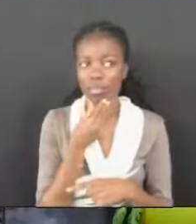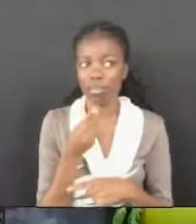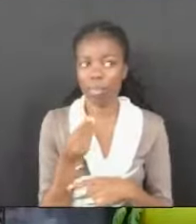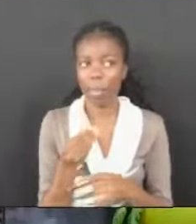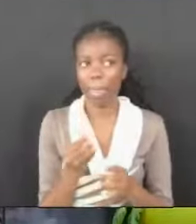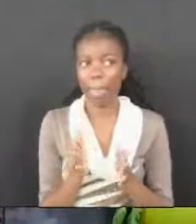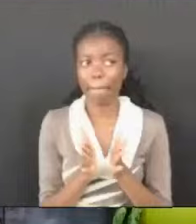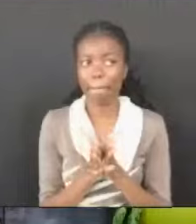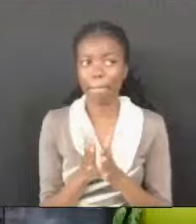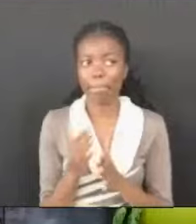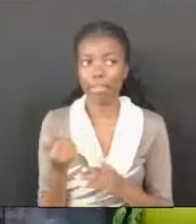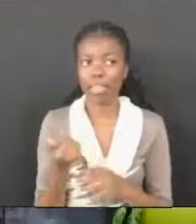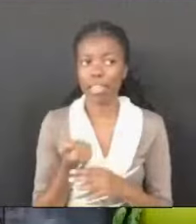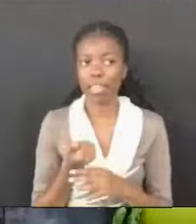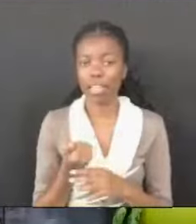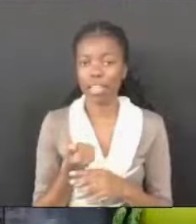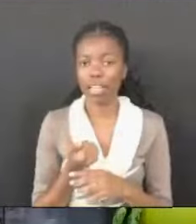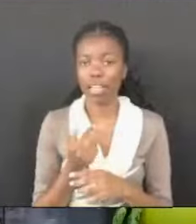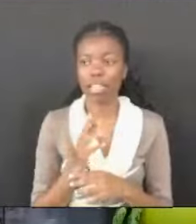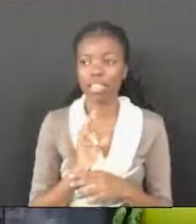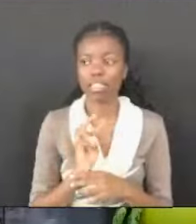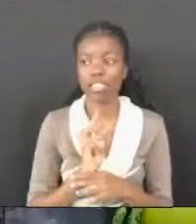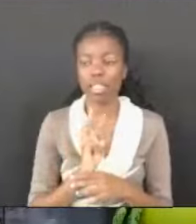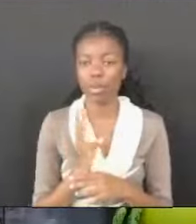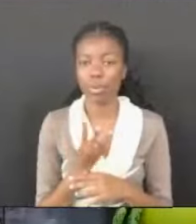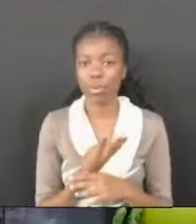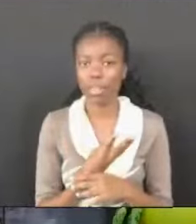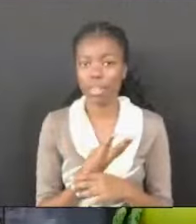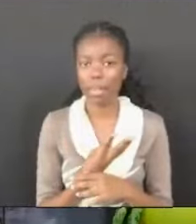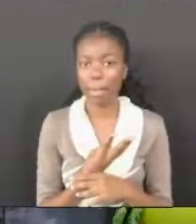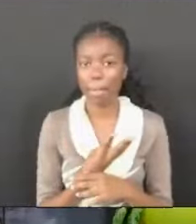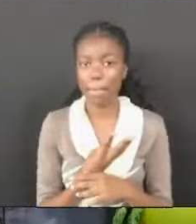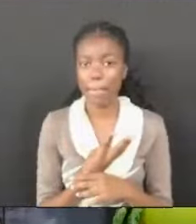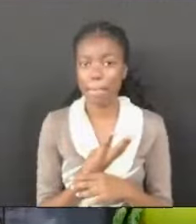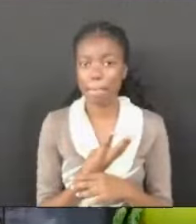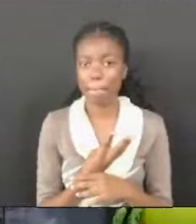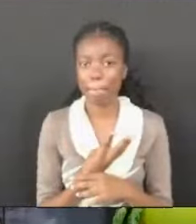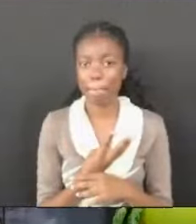Temperance, boys and girls, are we?